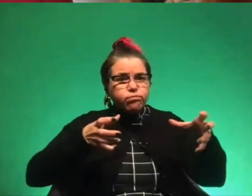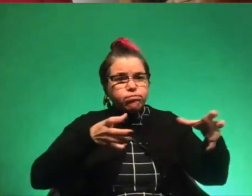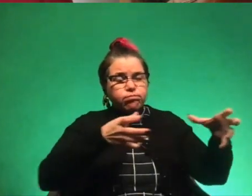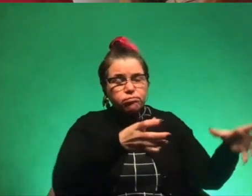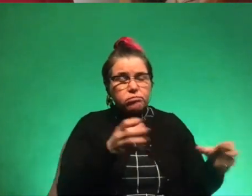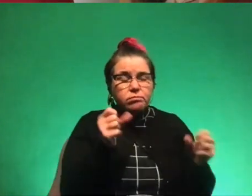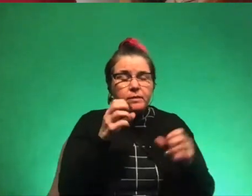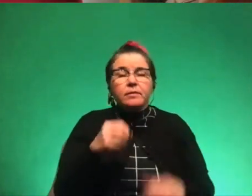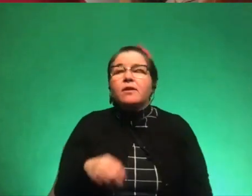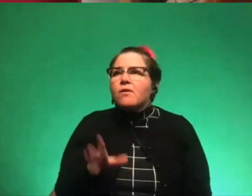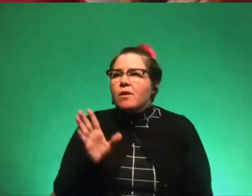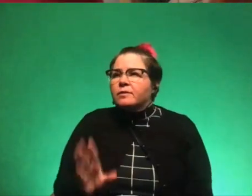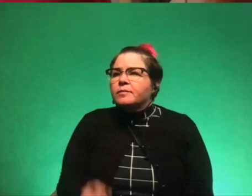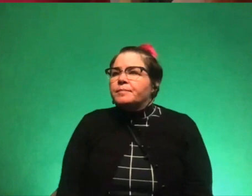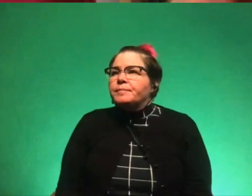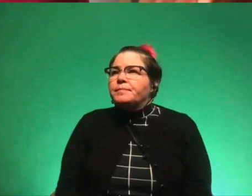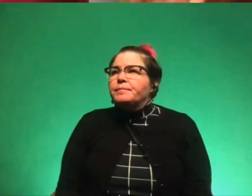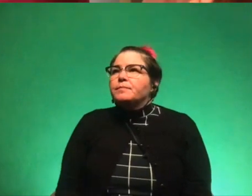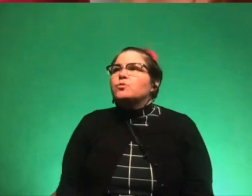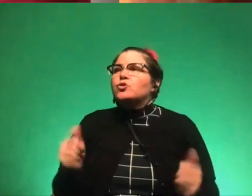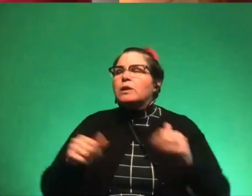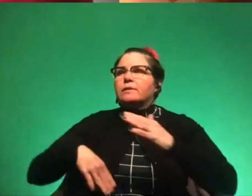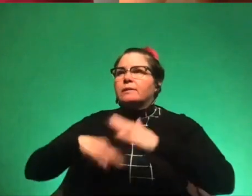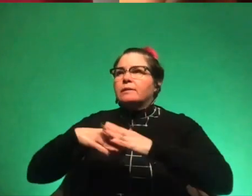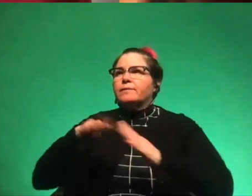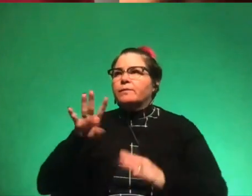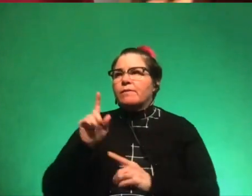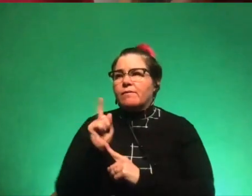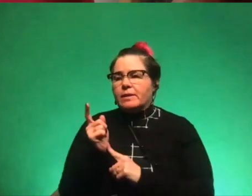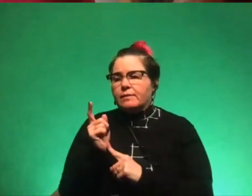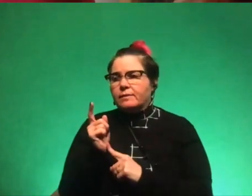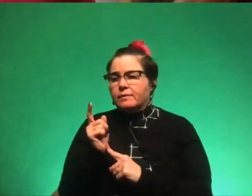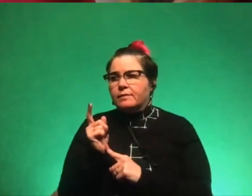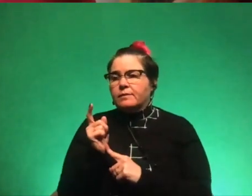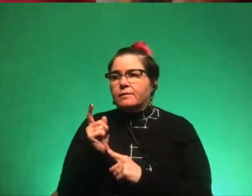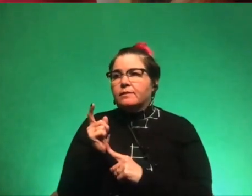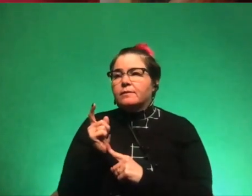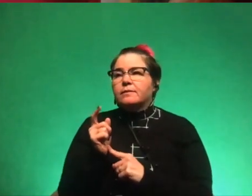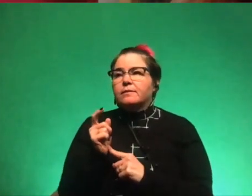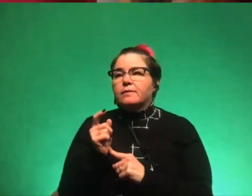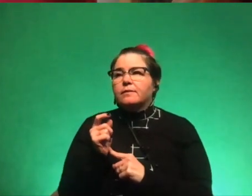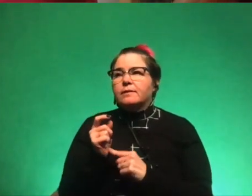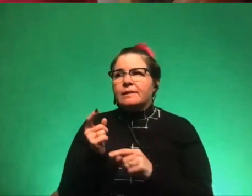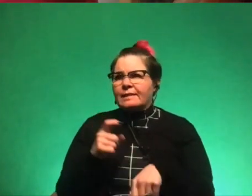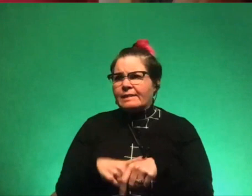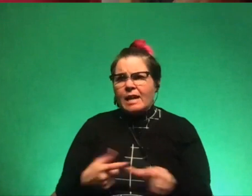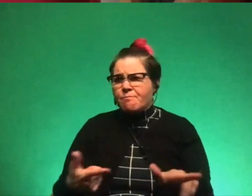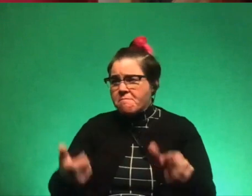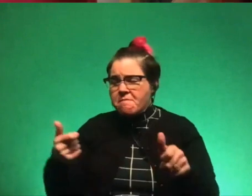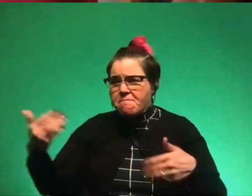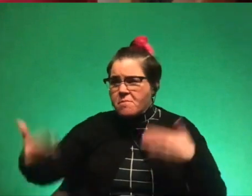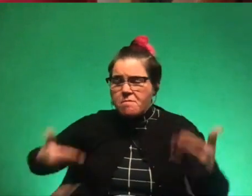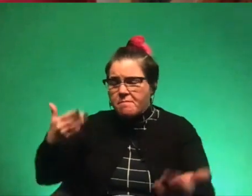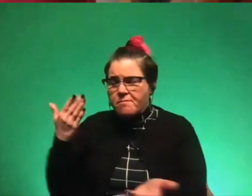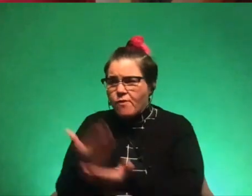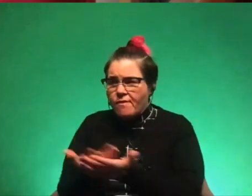That's awesome. Okay, so we try to keep these sessions to 45 minutes, mm-hmm. The time has flown because we're already there.